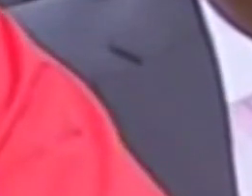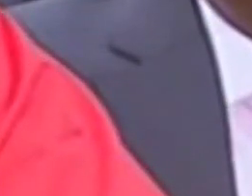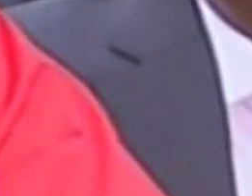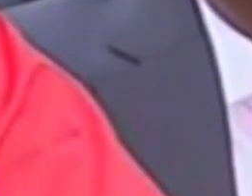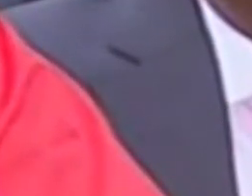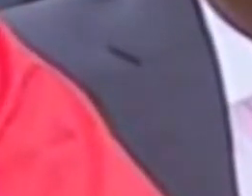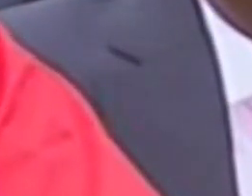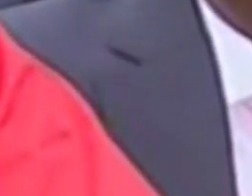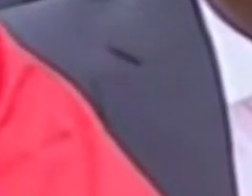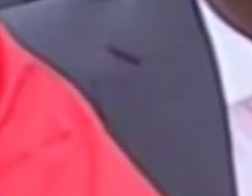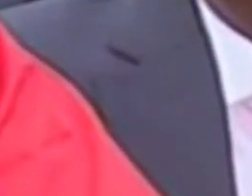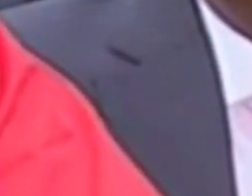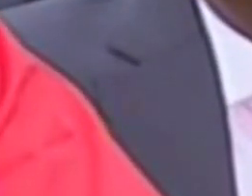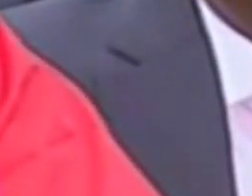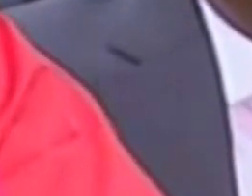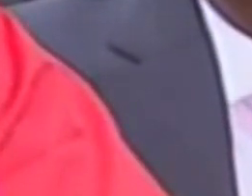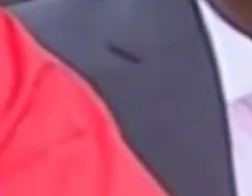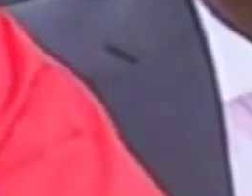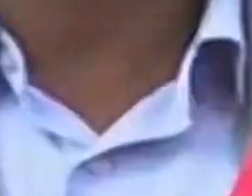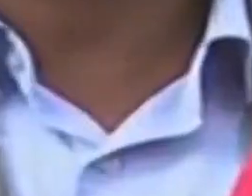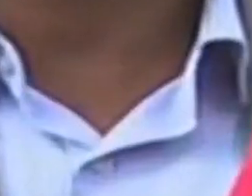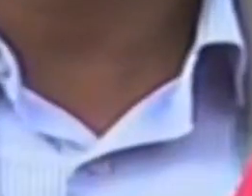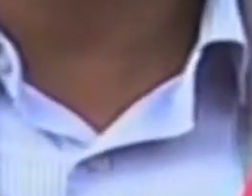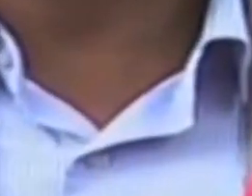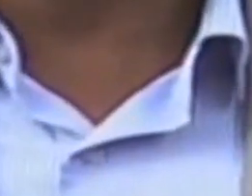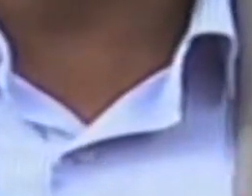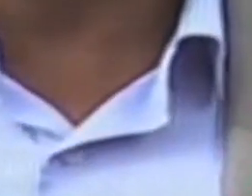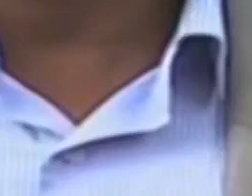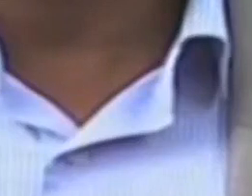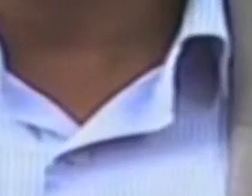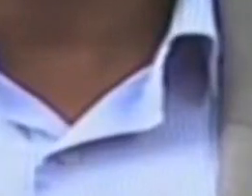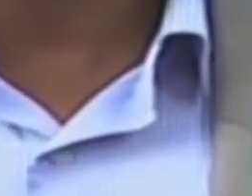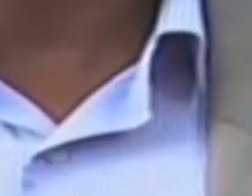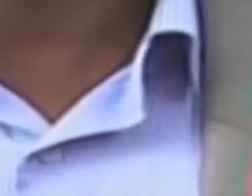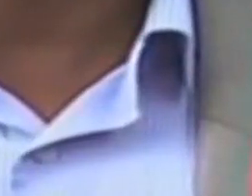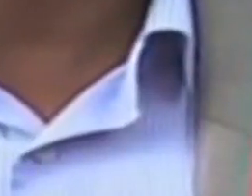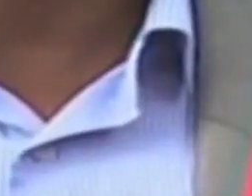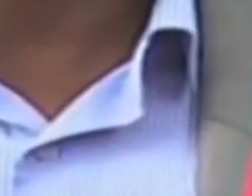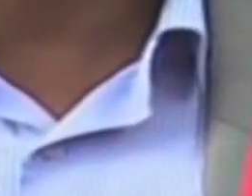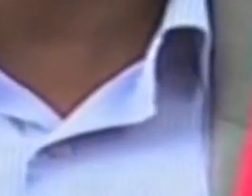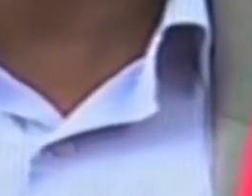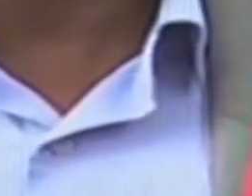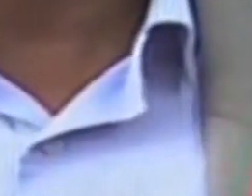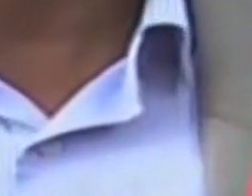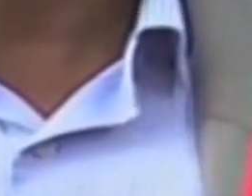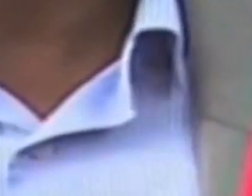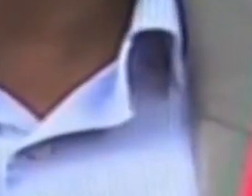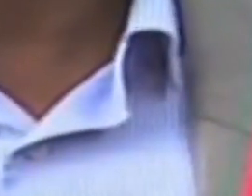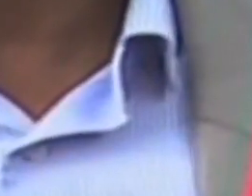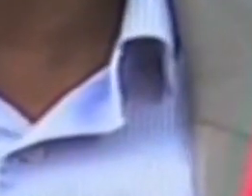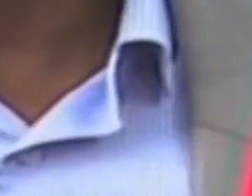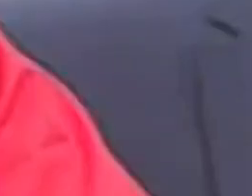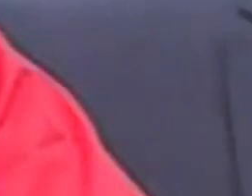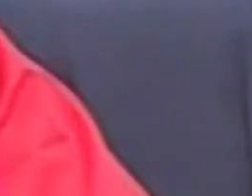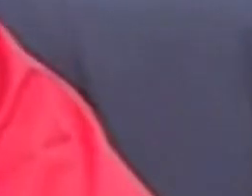naomba IBC tume ambayo imepewa nafasi kikatiba kuandaa hii uchaguzi ndani ya siku 60